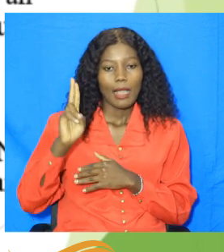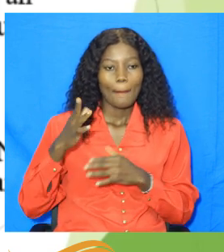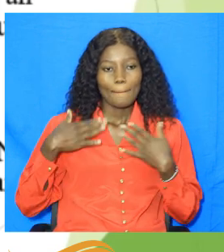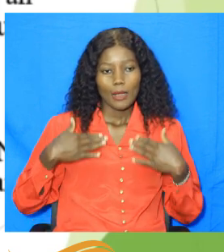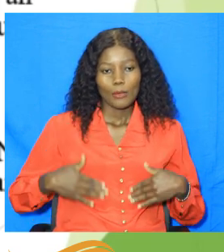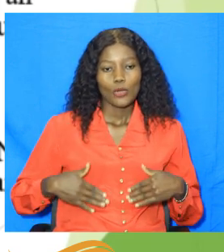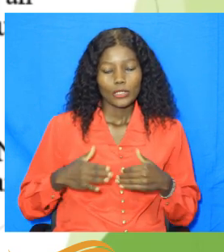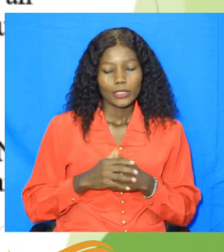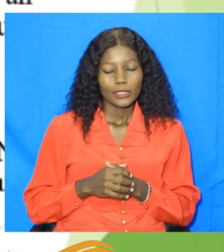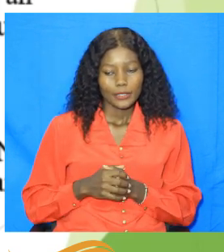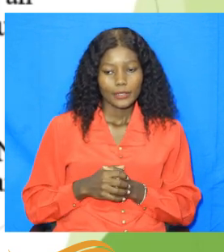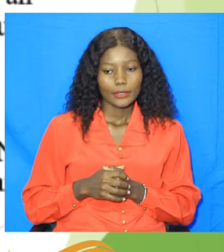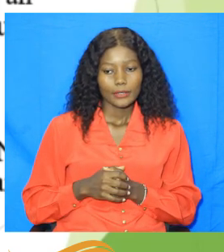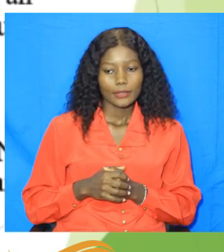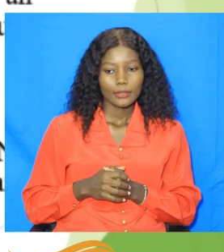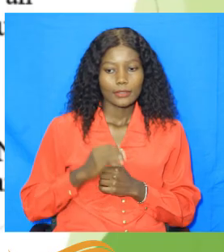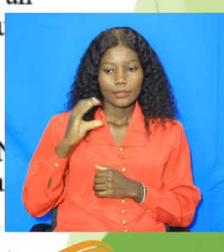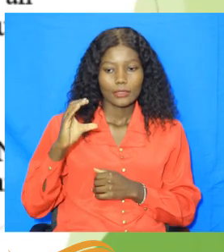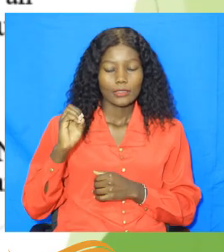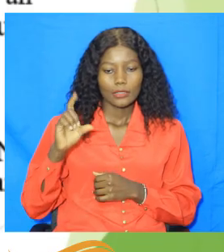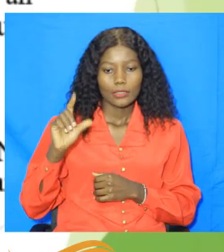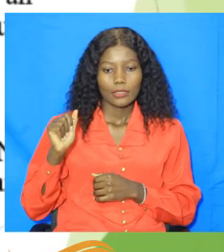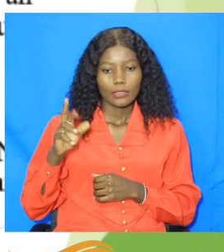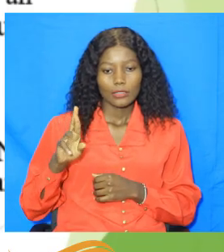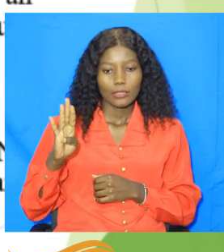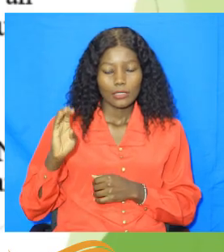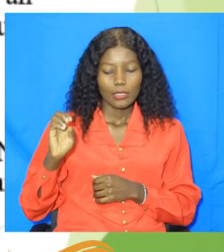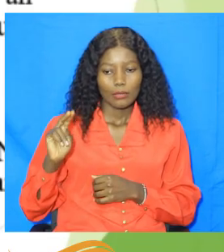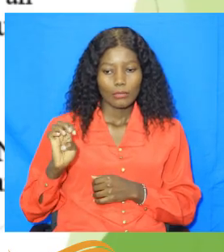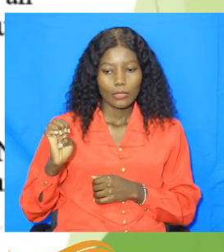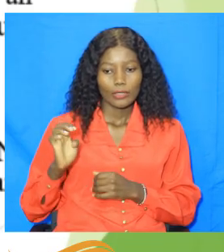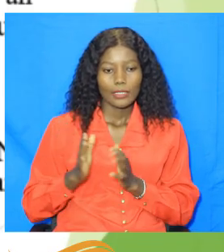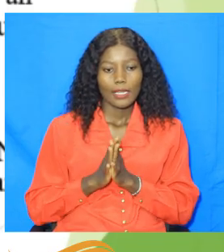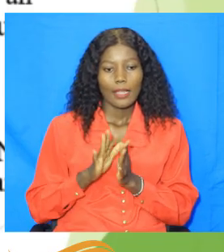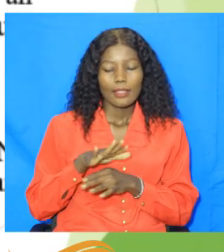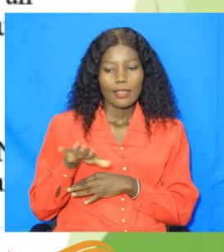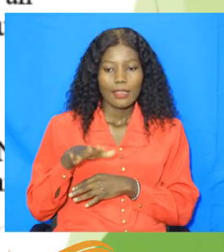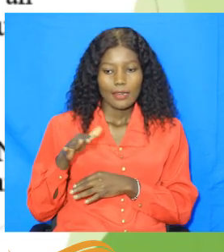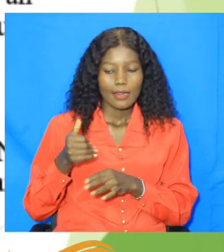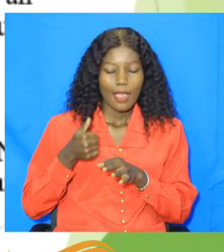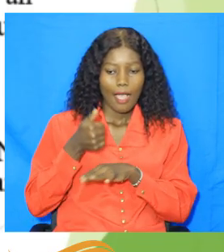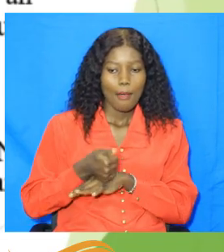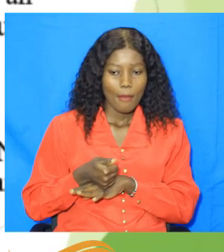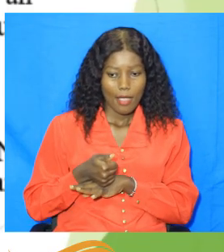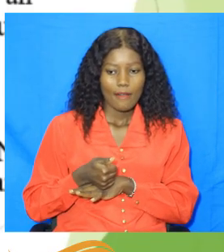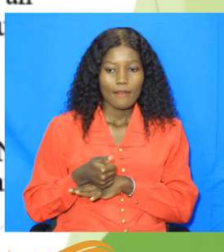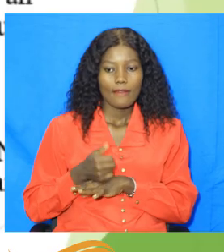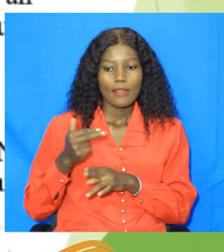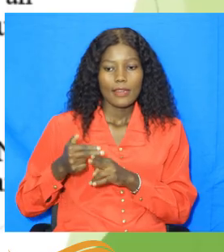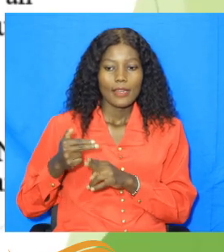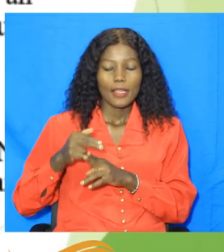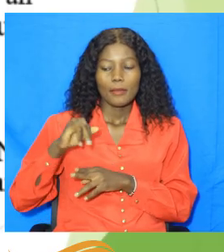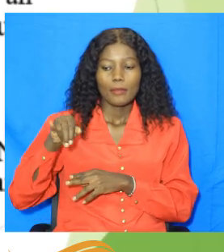body, no, the collarbone and the area above the collarbone, we call it